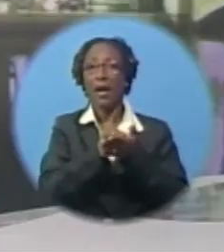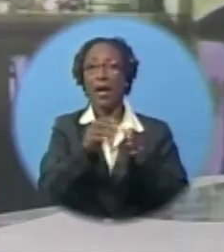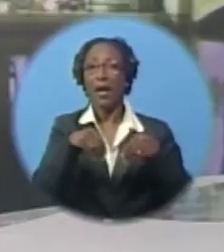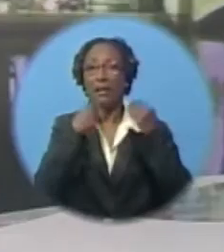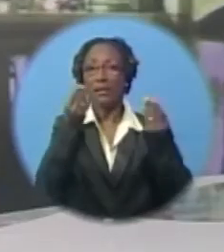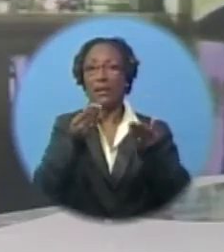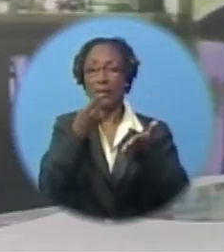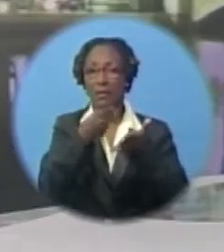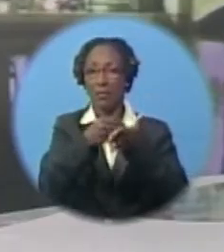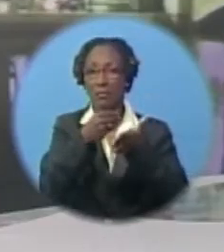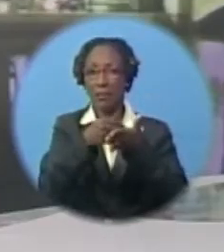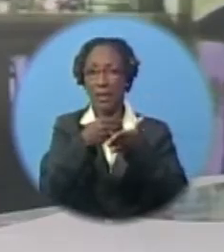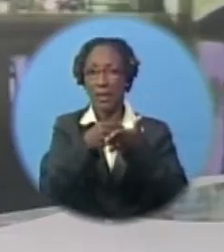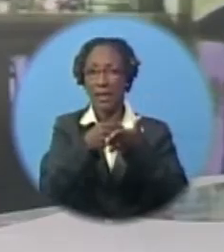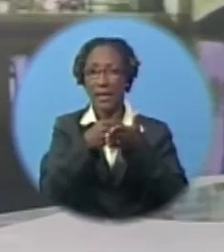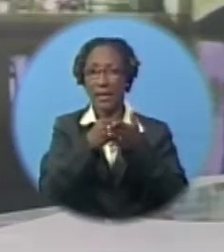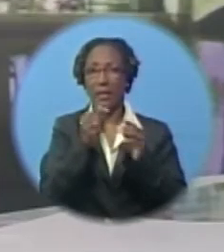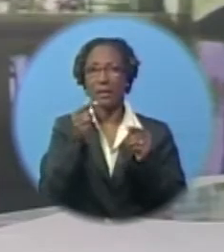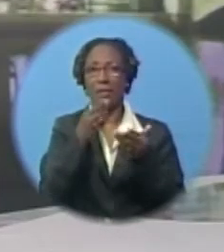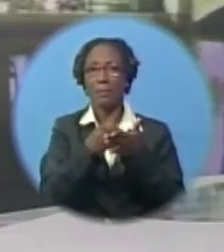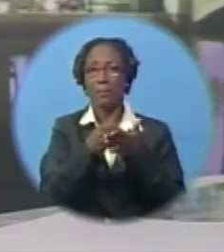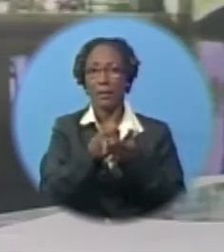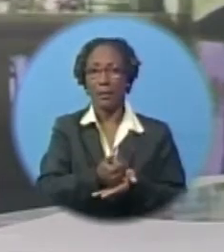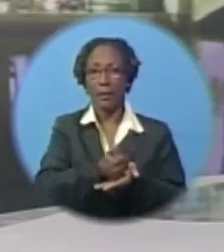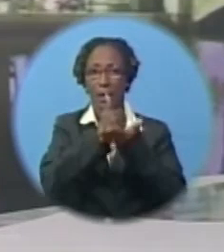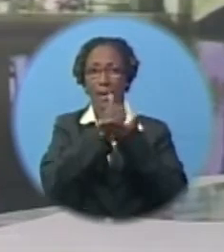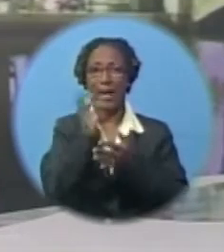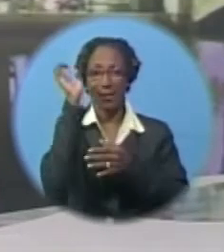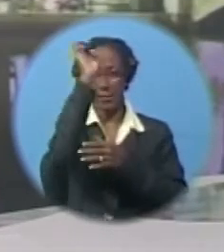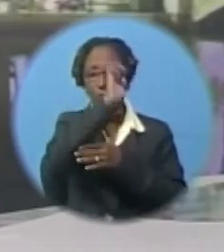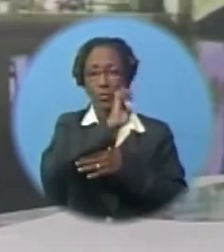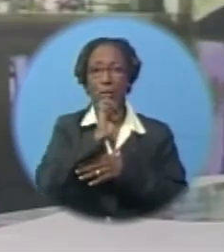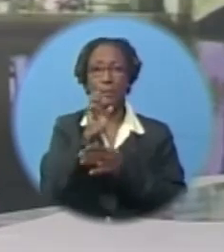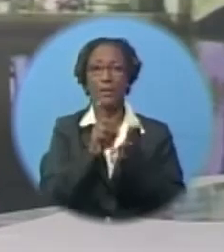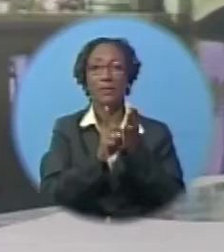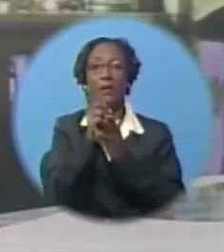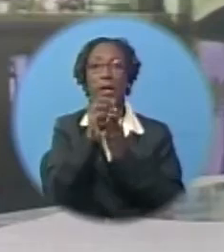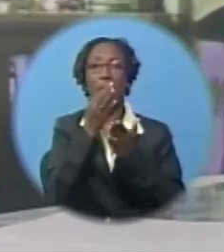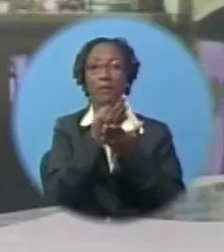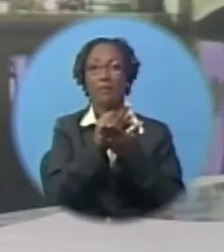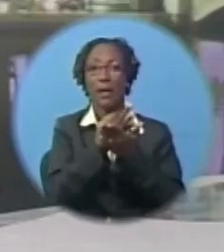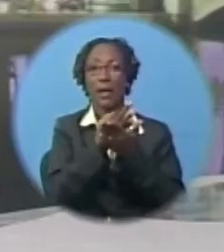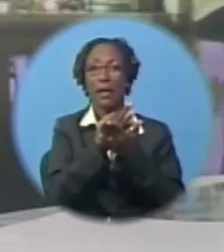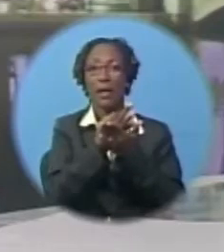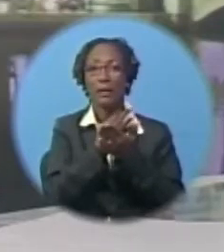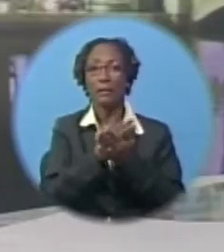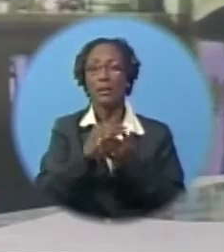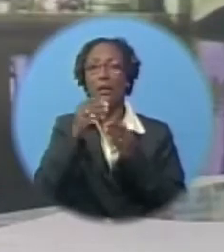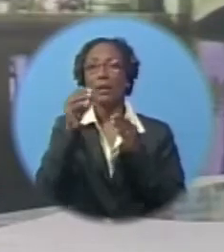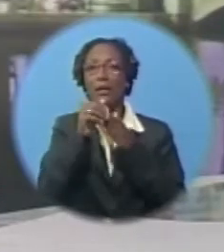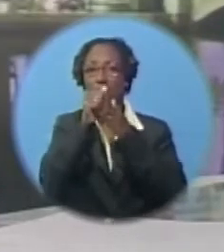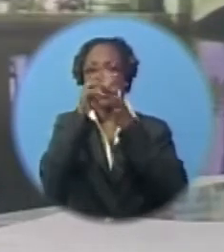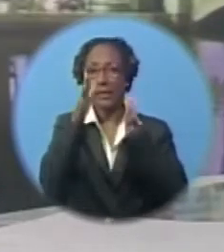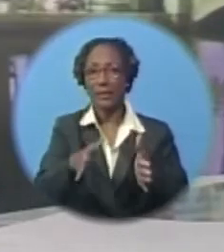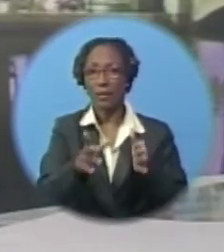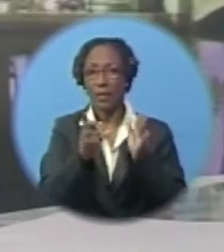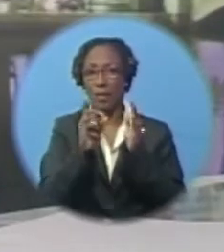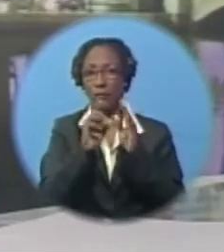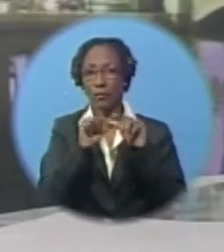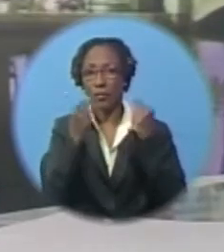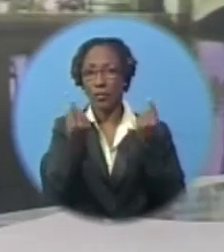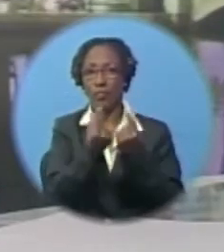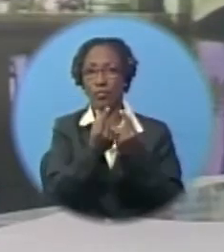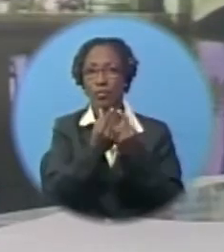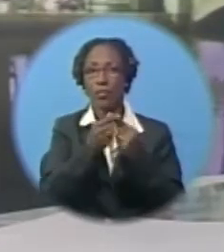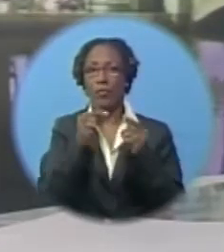Grant Assistance Program and the European Development Fund. Head of the European Delegation to Barbados and the OECS, Ambassador